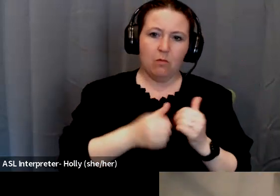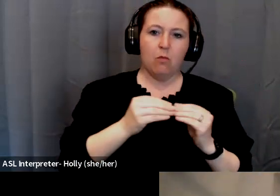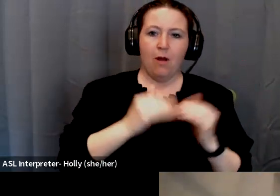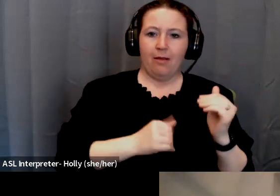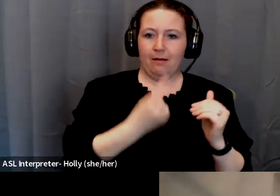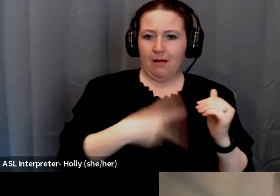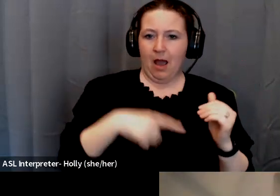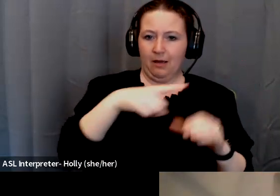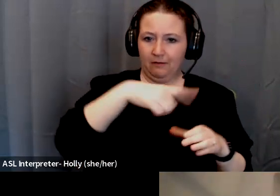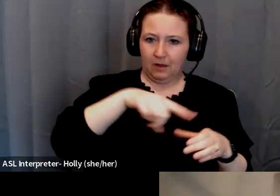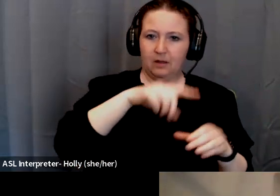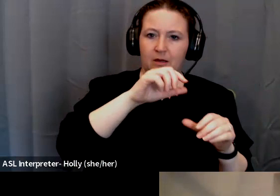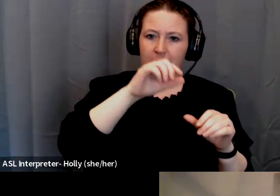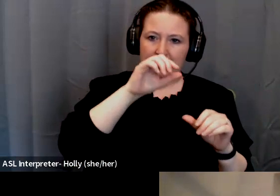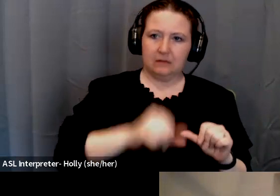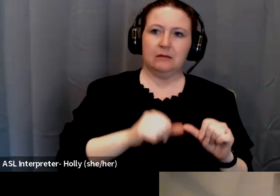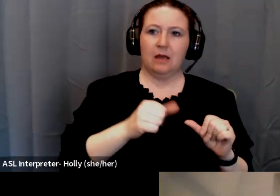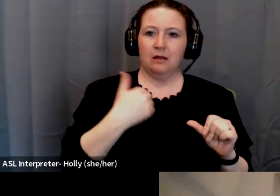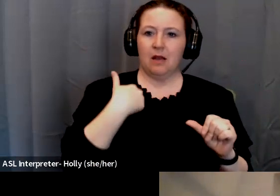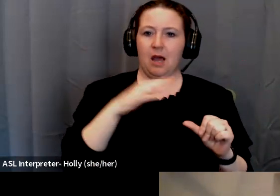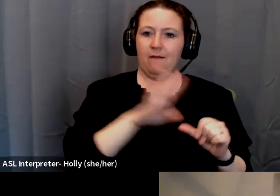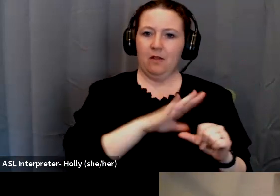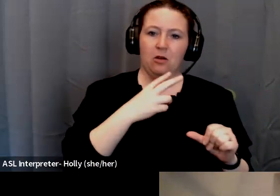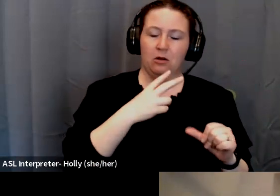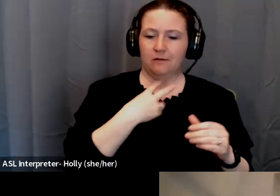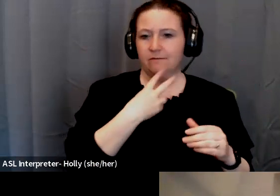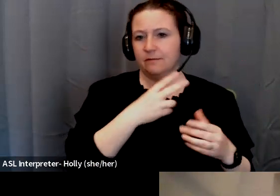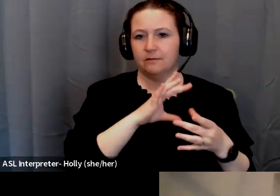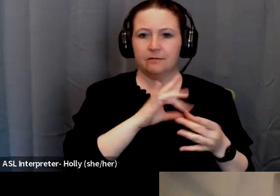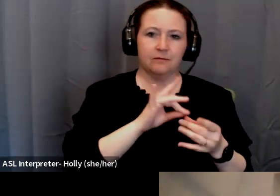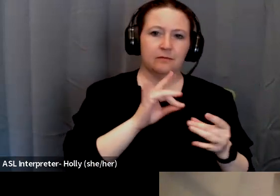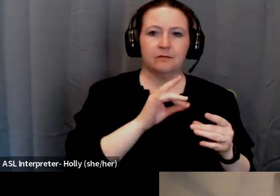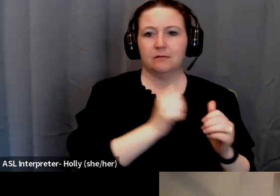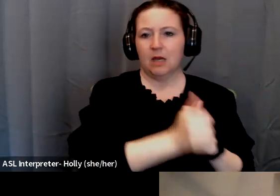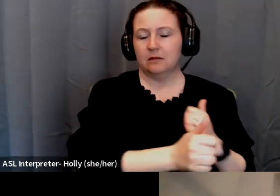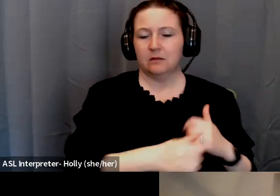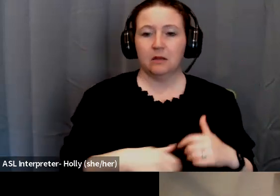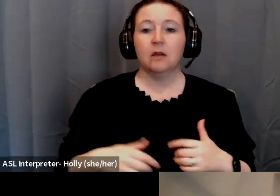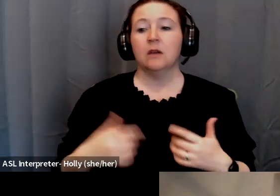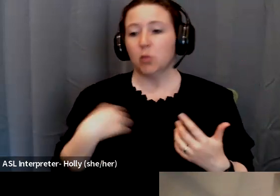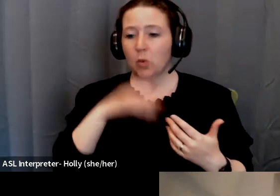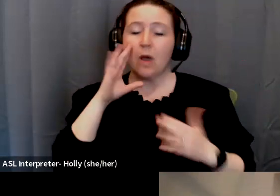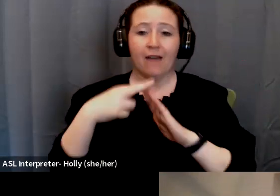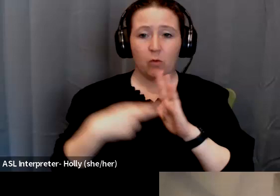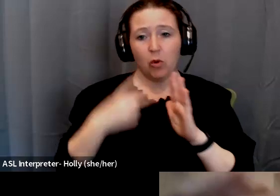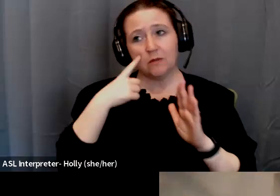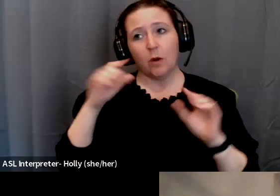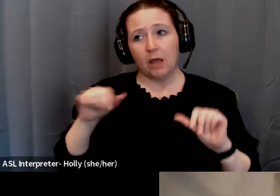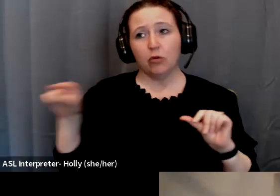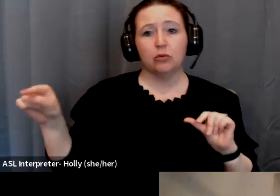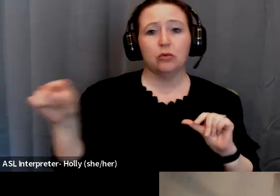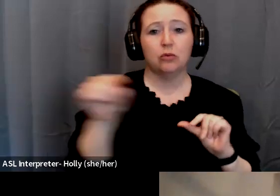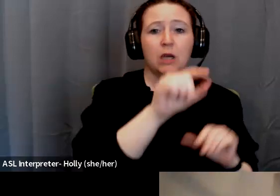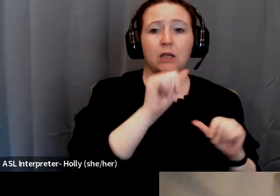at the assembly about how it is that any individual can share their views, and that their views can then